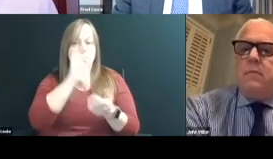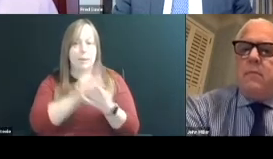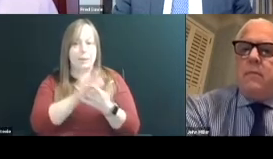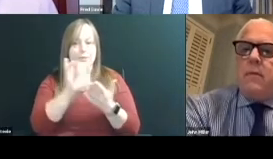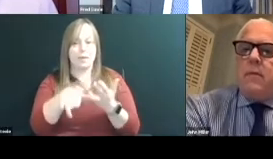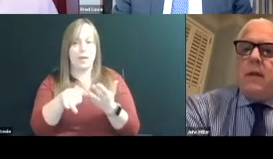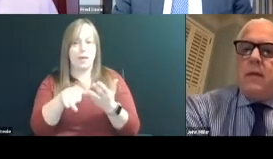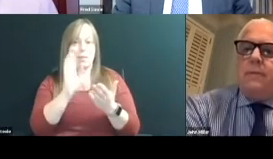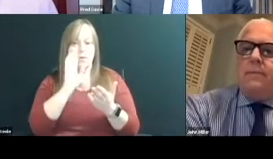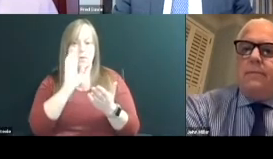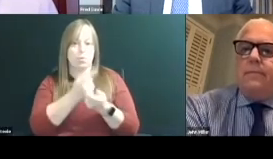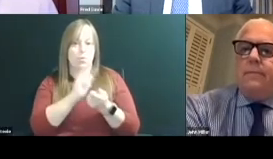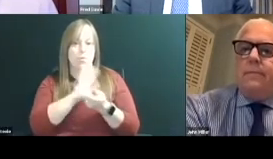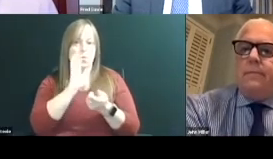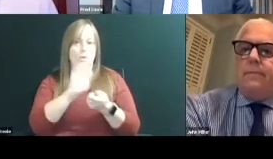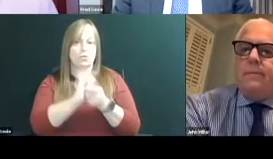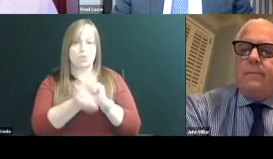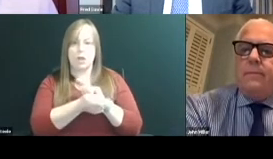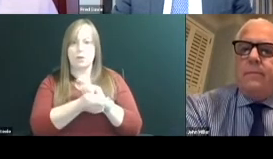that things will change,